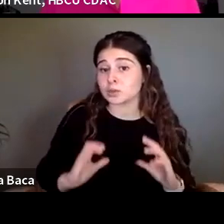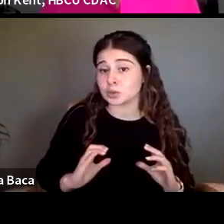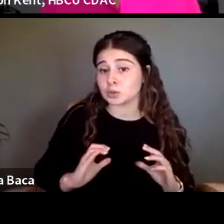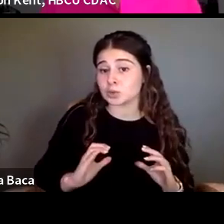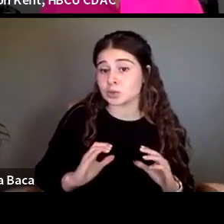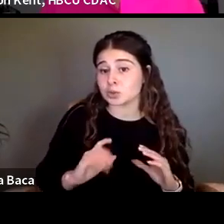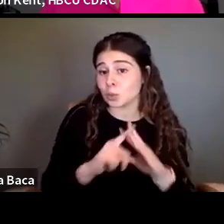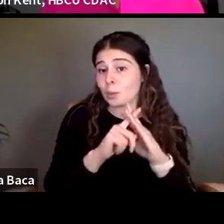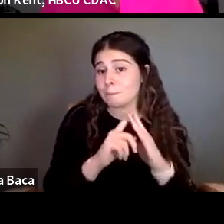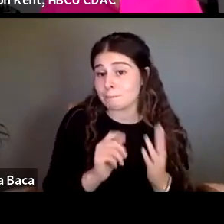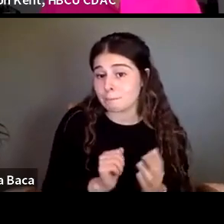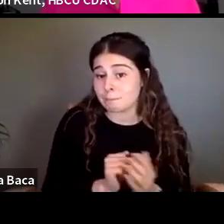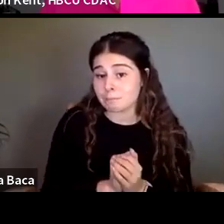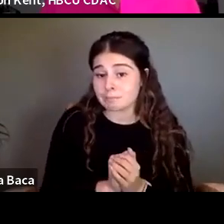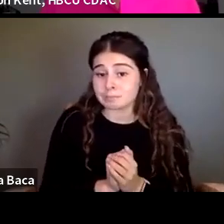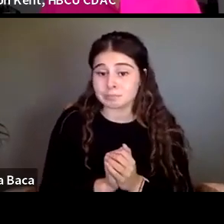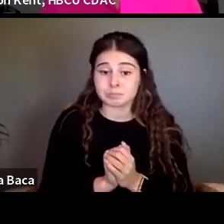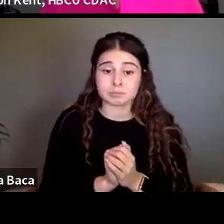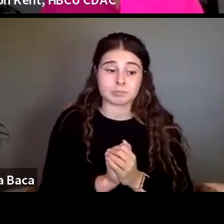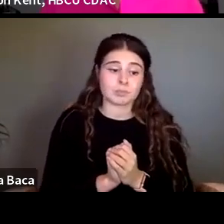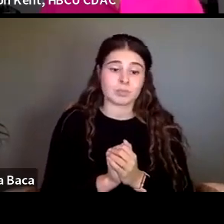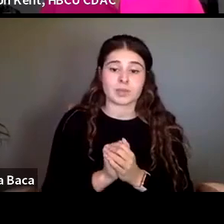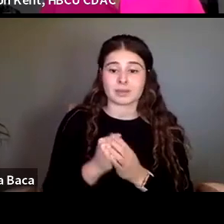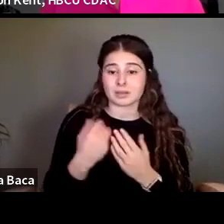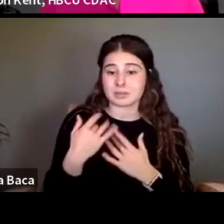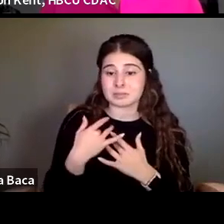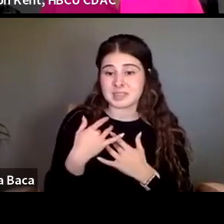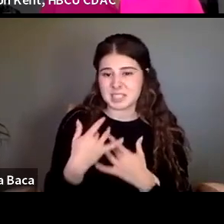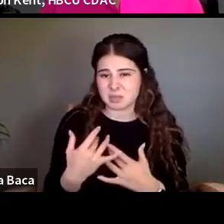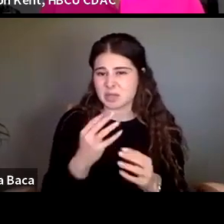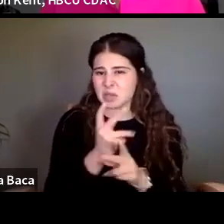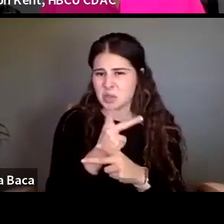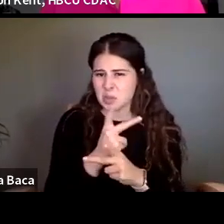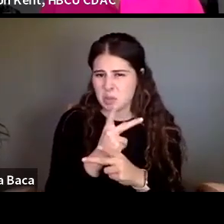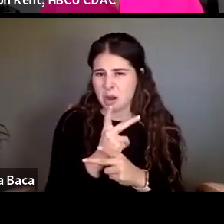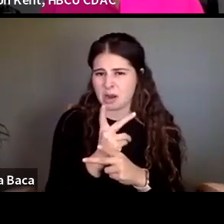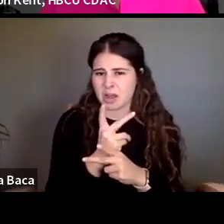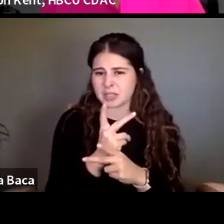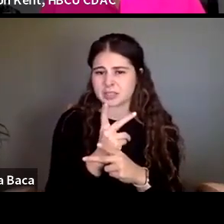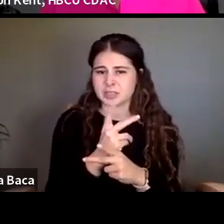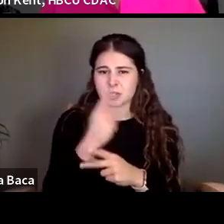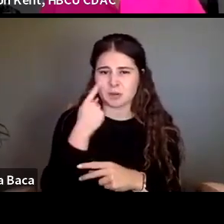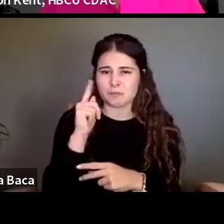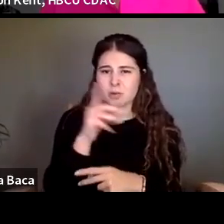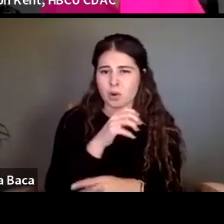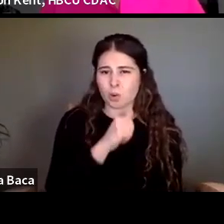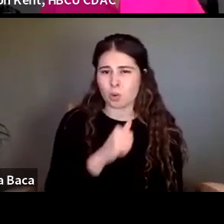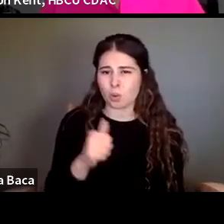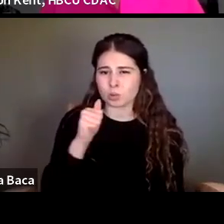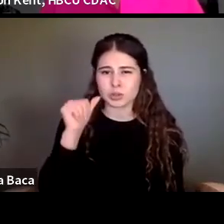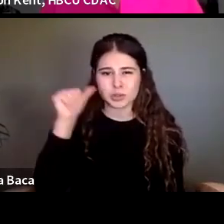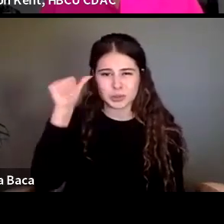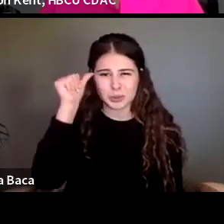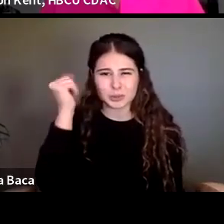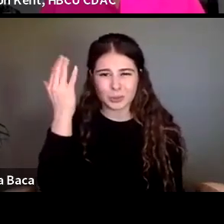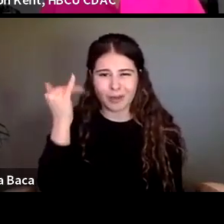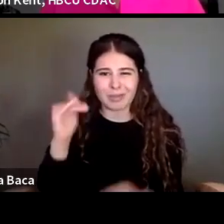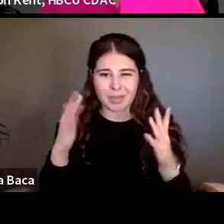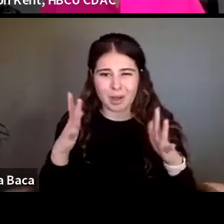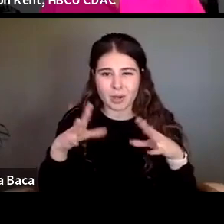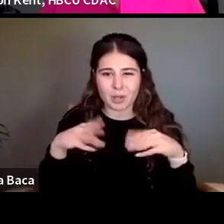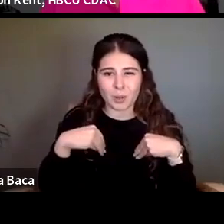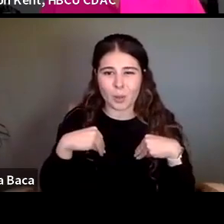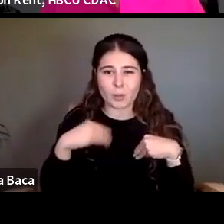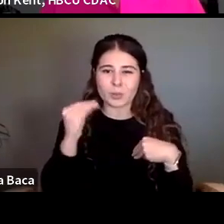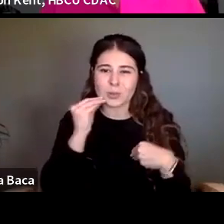solar financing products are targeting older adults because they own their homes and limited English proficiency